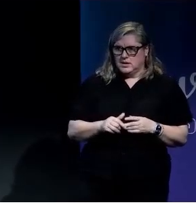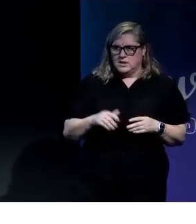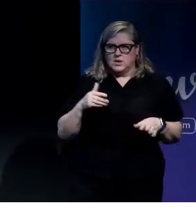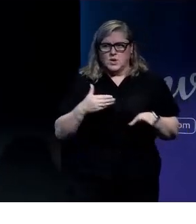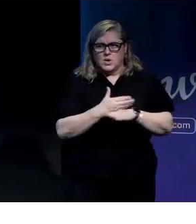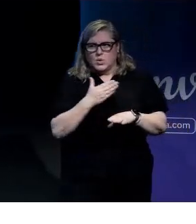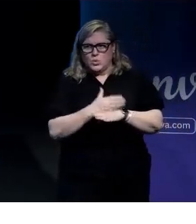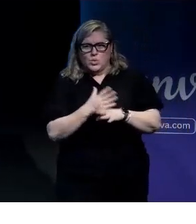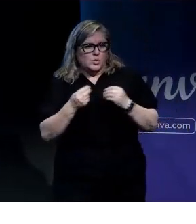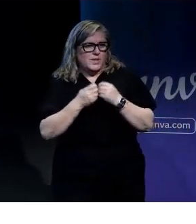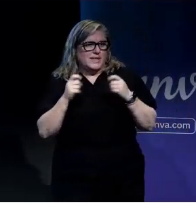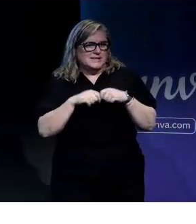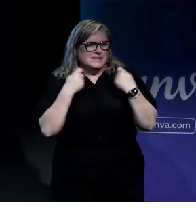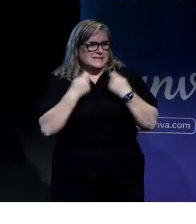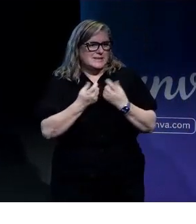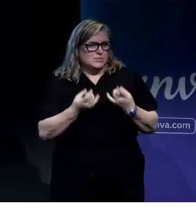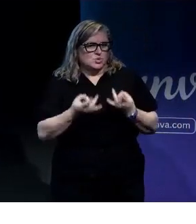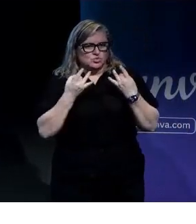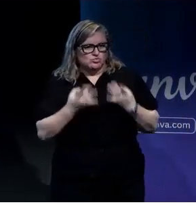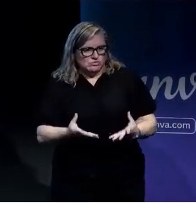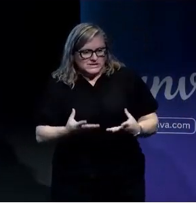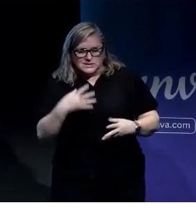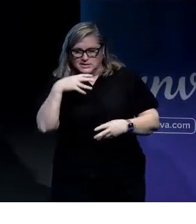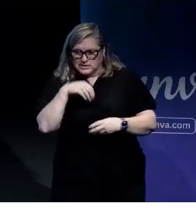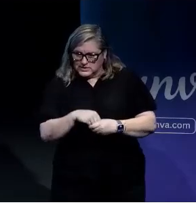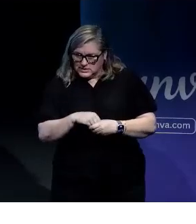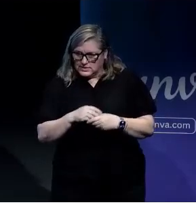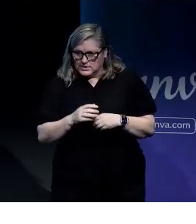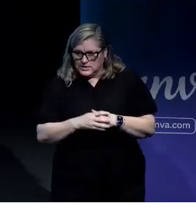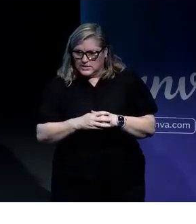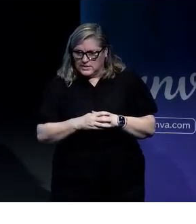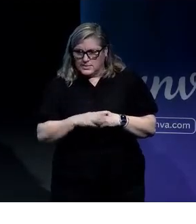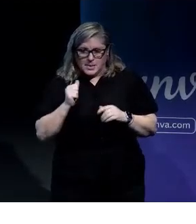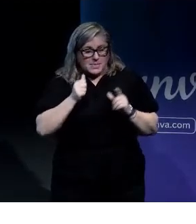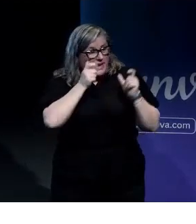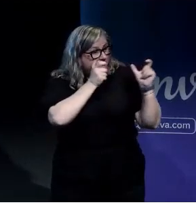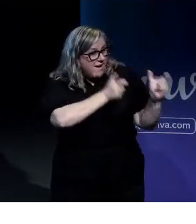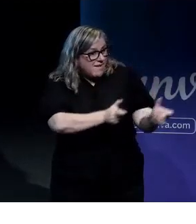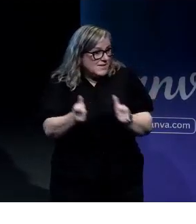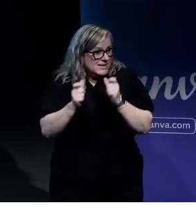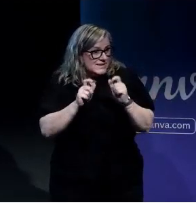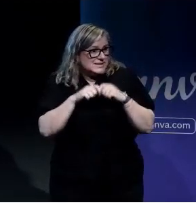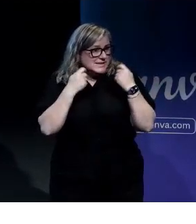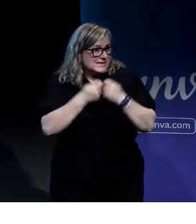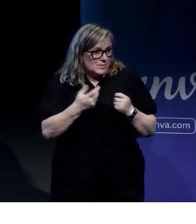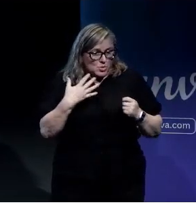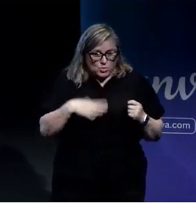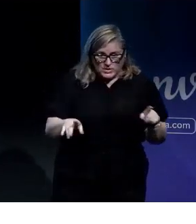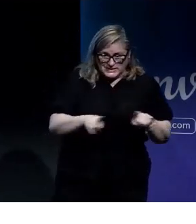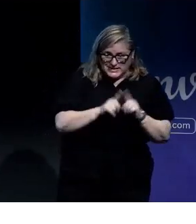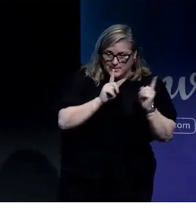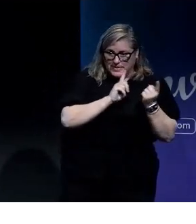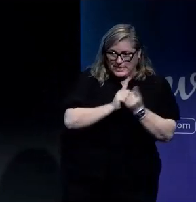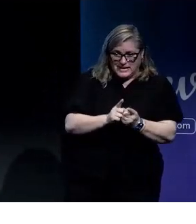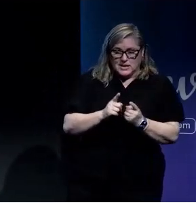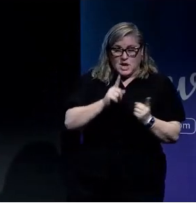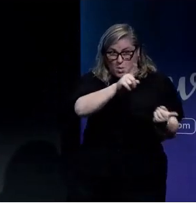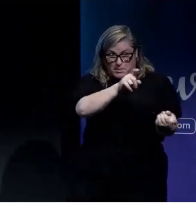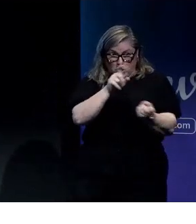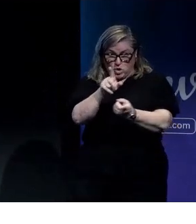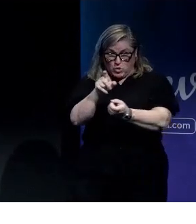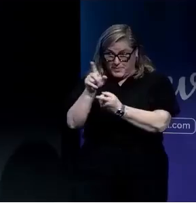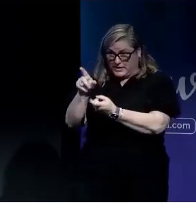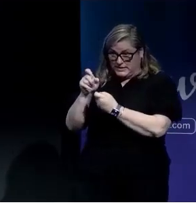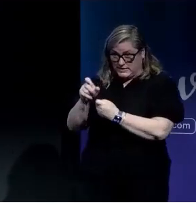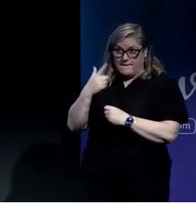already inventorying vendors for other reasons. So you might have a governance team that's trying to do the same thing. Your procurement teams are trying to probably find